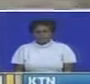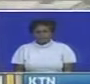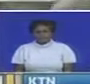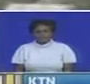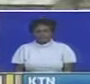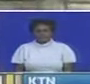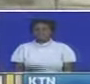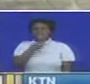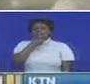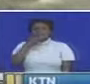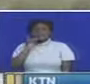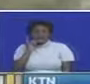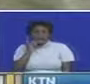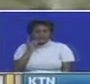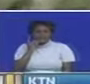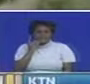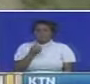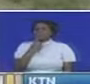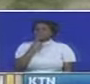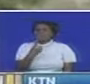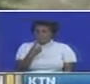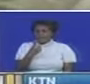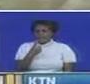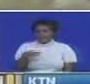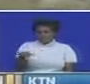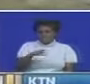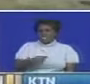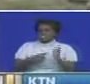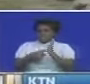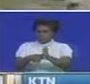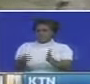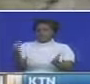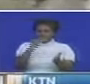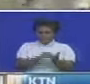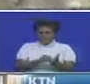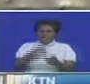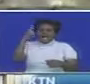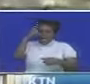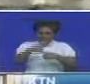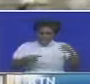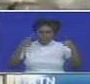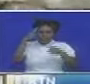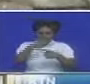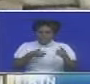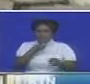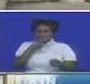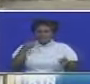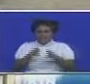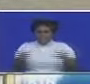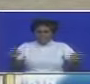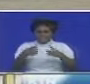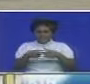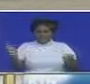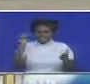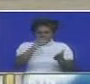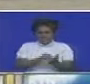The dry Turkana region has shown its ugly side. Again, the annual drought season has hit the area hard.